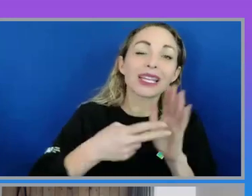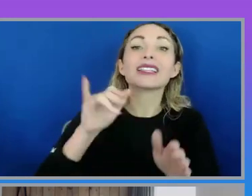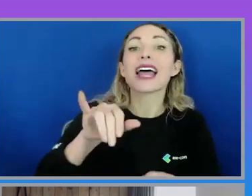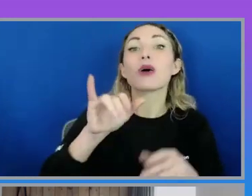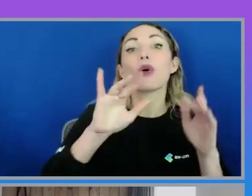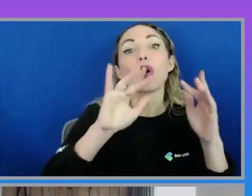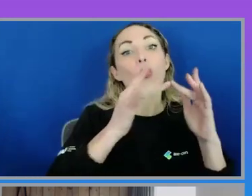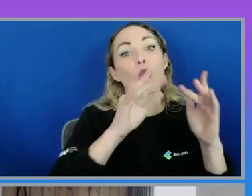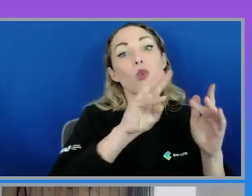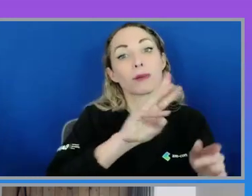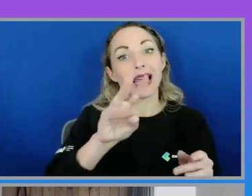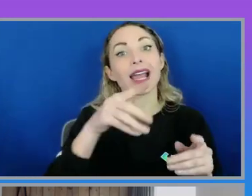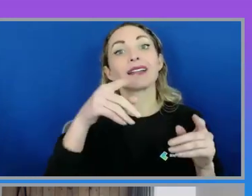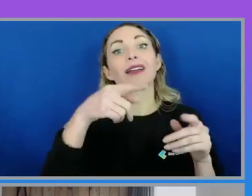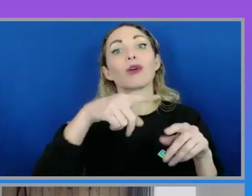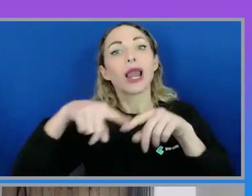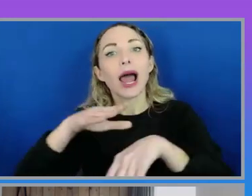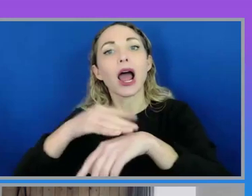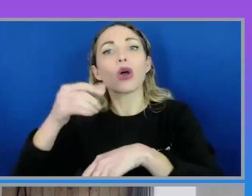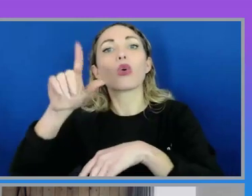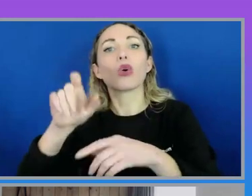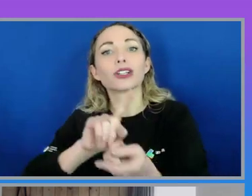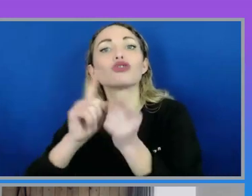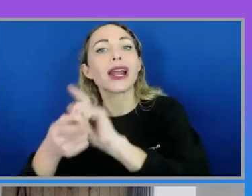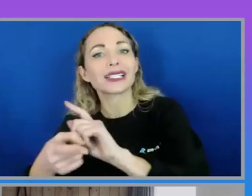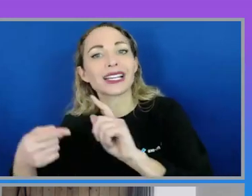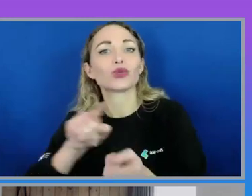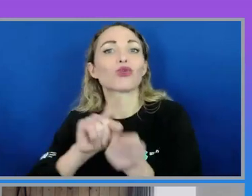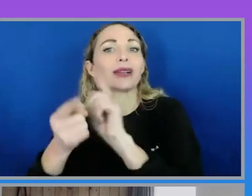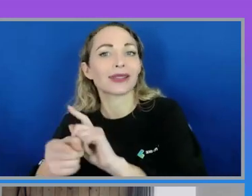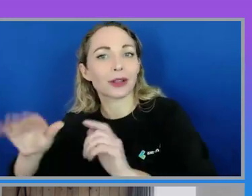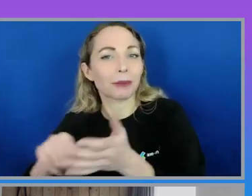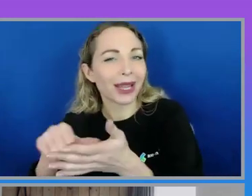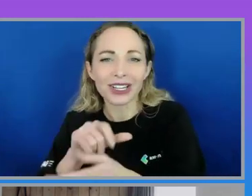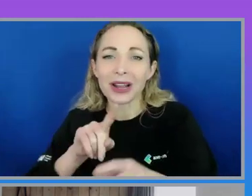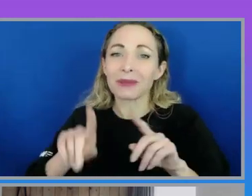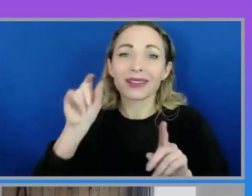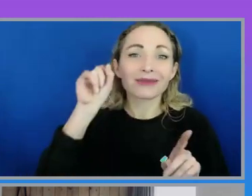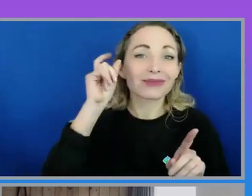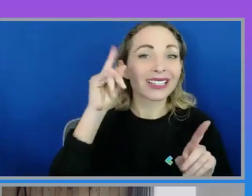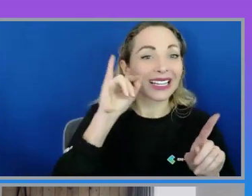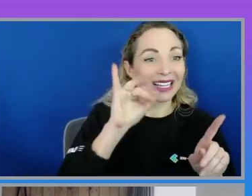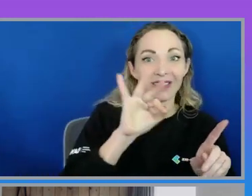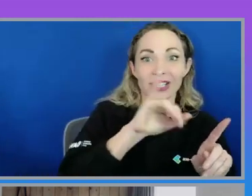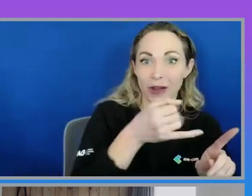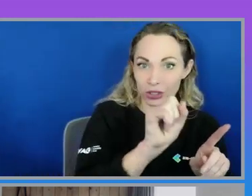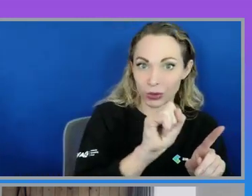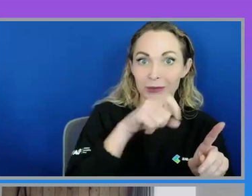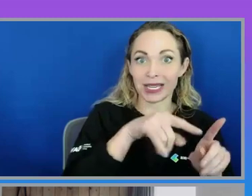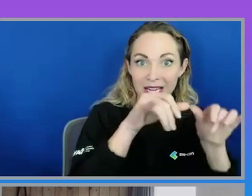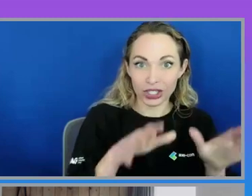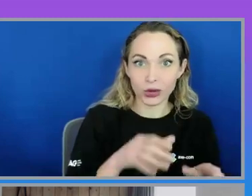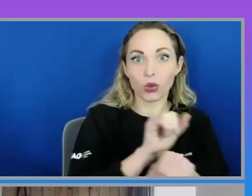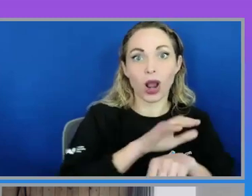Translate in the browser to translate the page. But if you're JavaScript engineers, you're working in a framework, you're